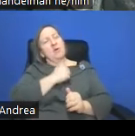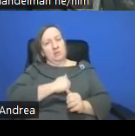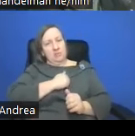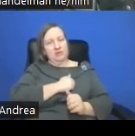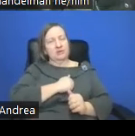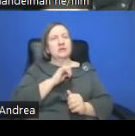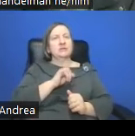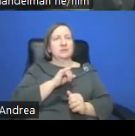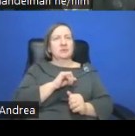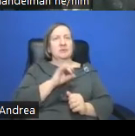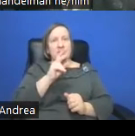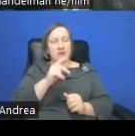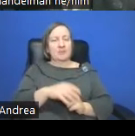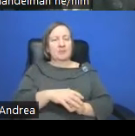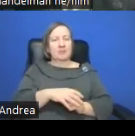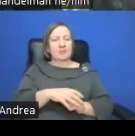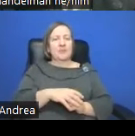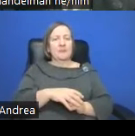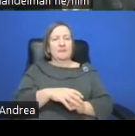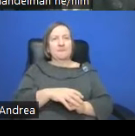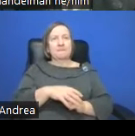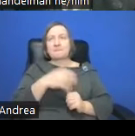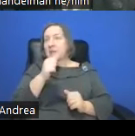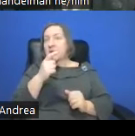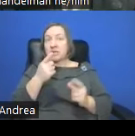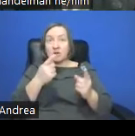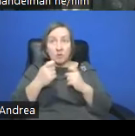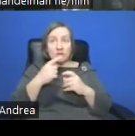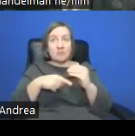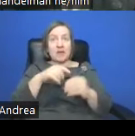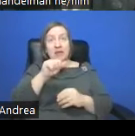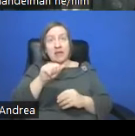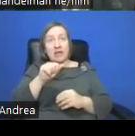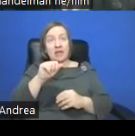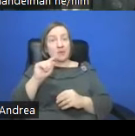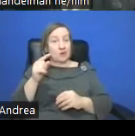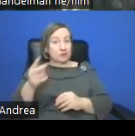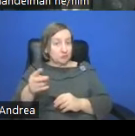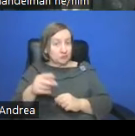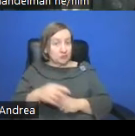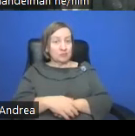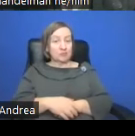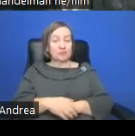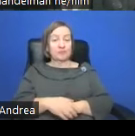apologize. Okay. And are there any questions on A1 and 2?